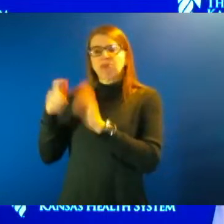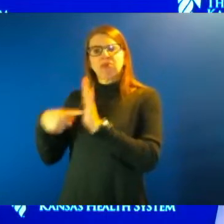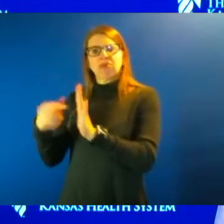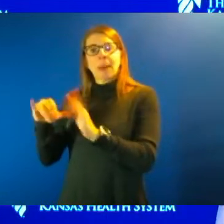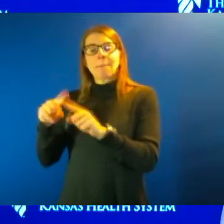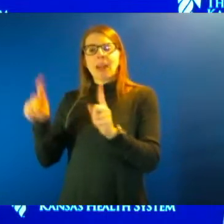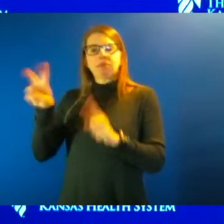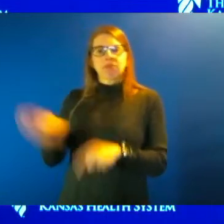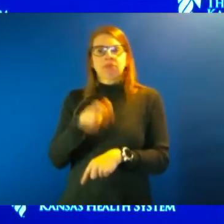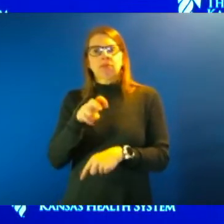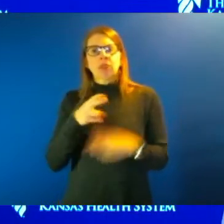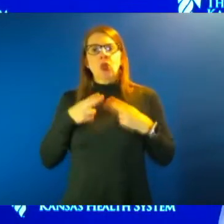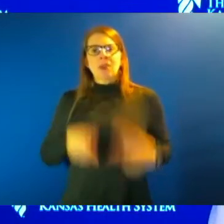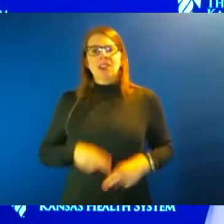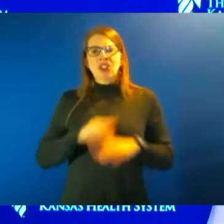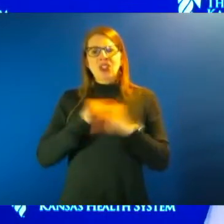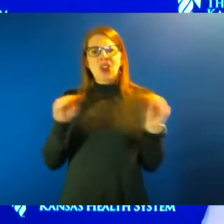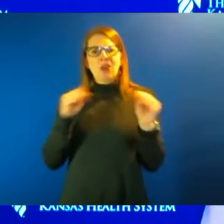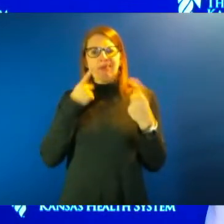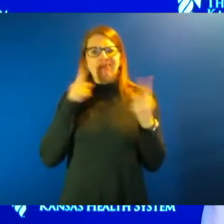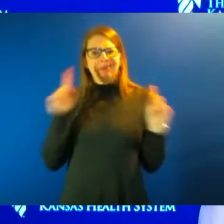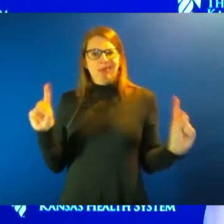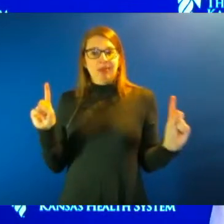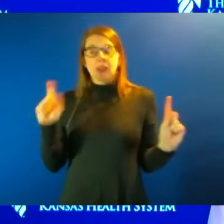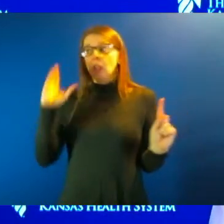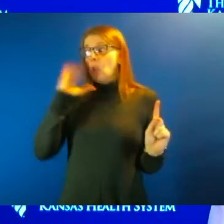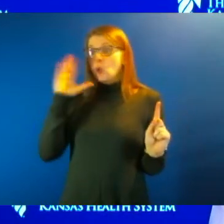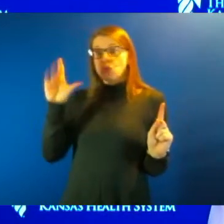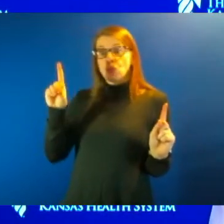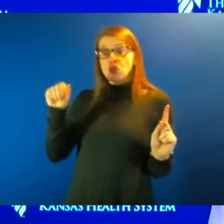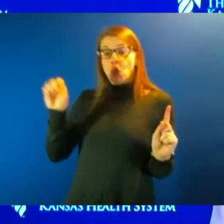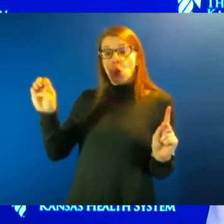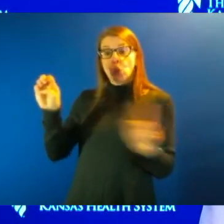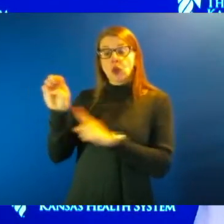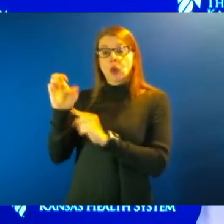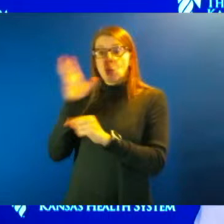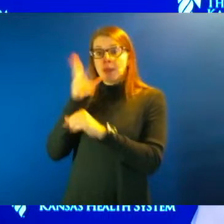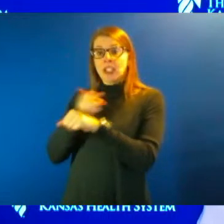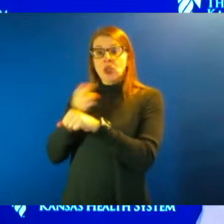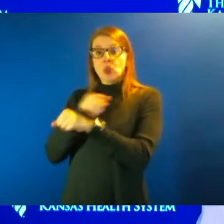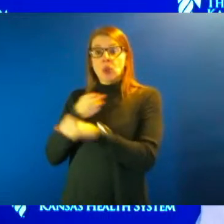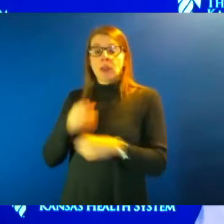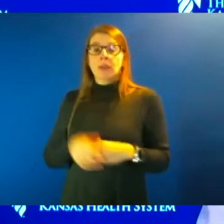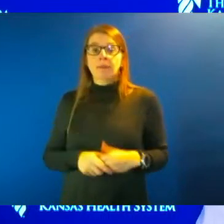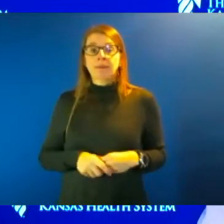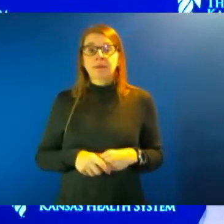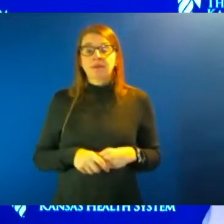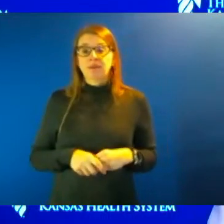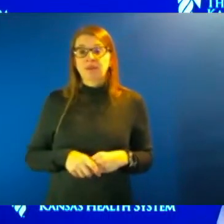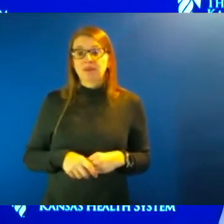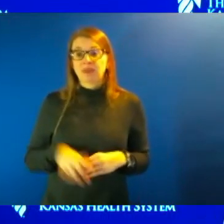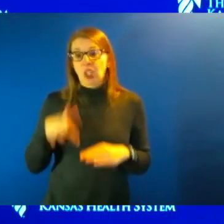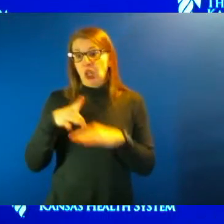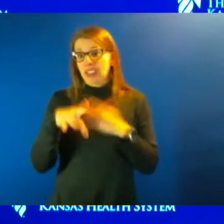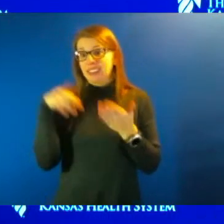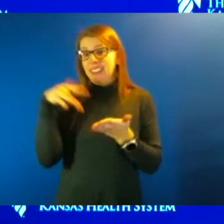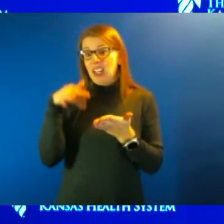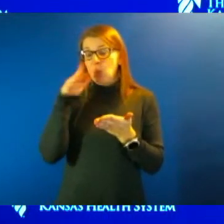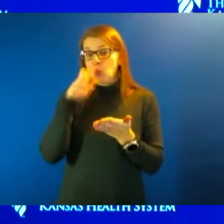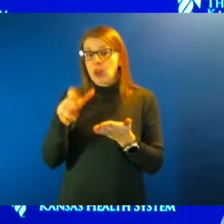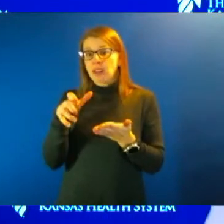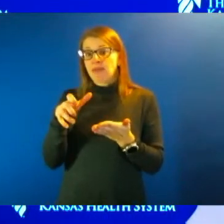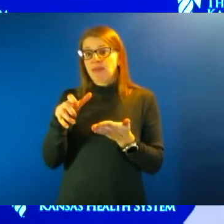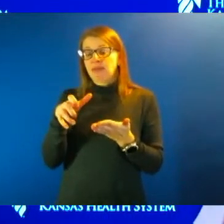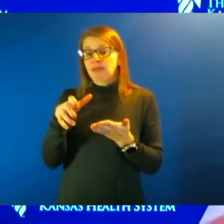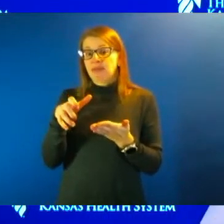any effect. And certainly we know that the dosing that would be used is really, in those early studies, would be necessarily toxic